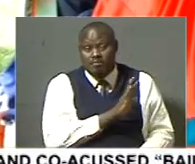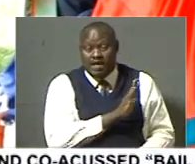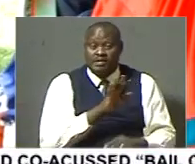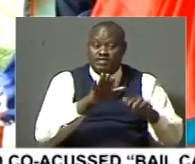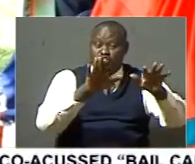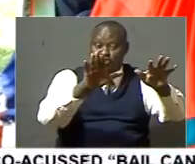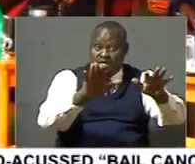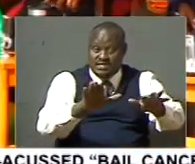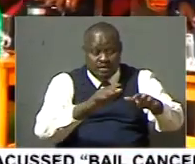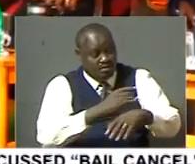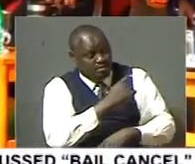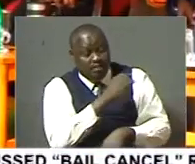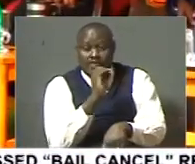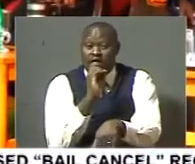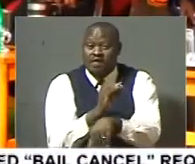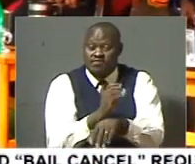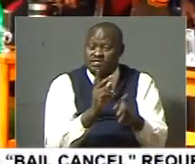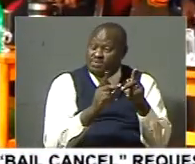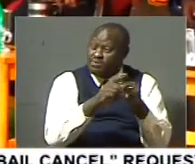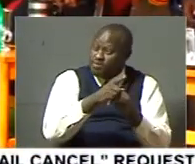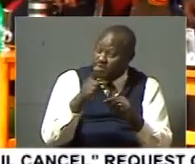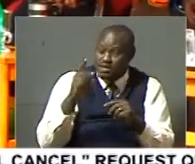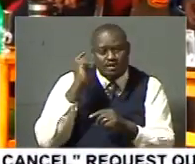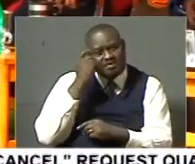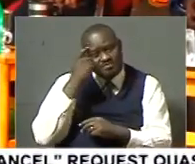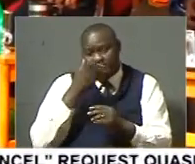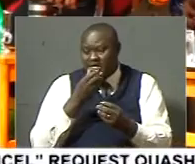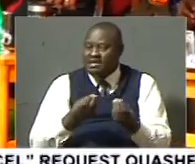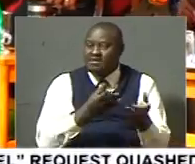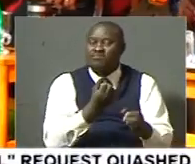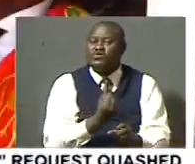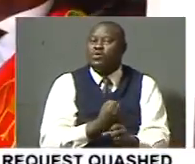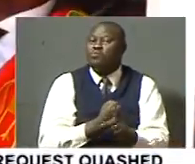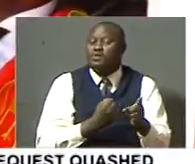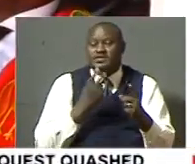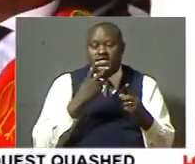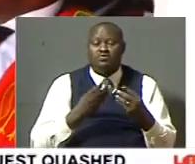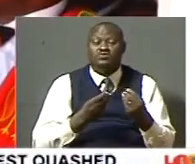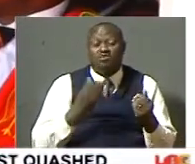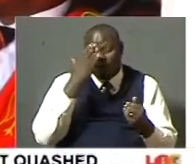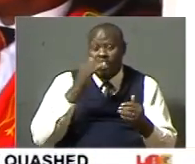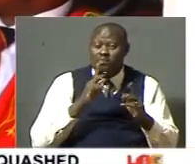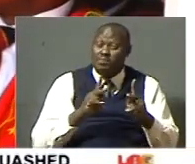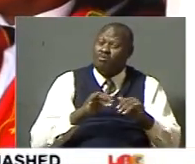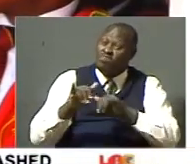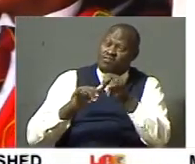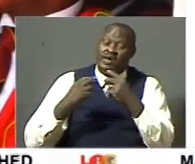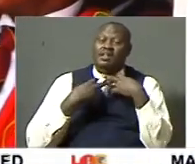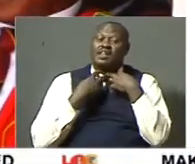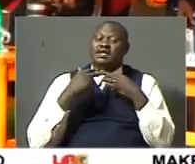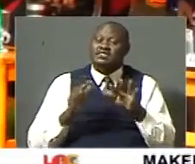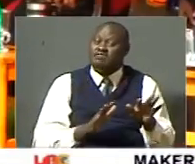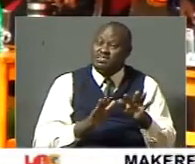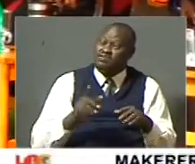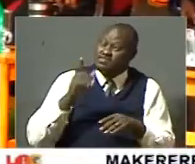Ezra Suruma tasked the government to create employment for the citizens so as to curtail what he termed as modern-day slavery,